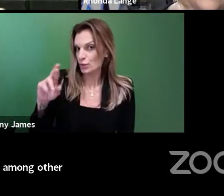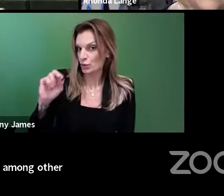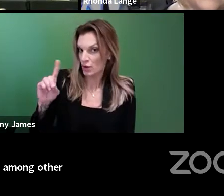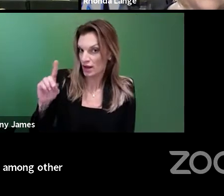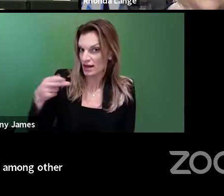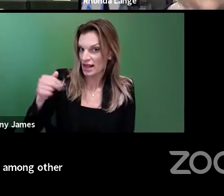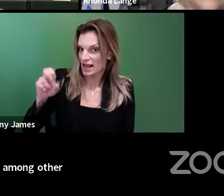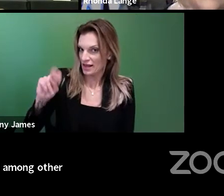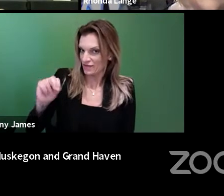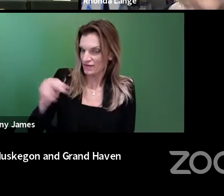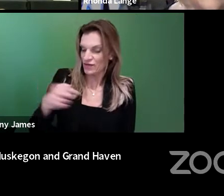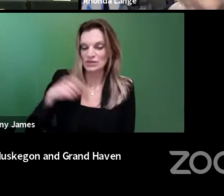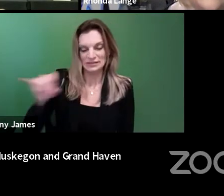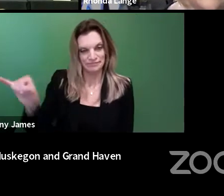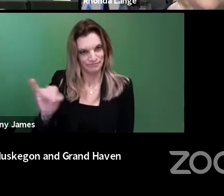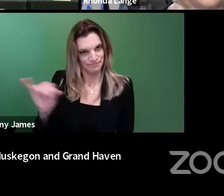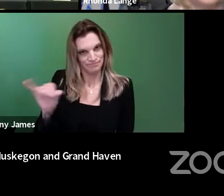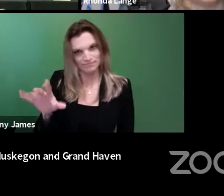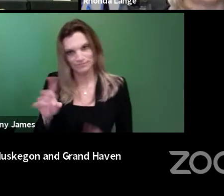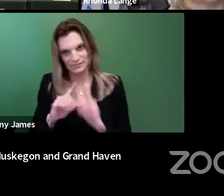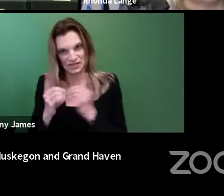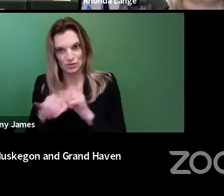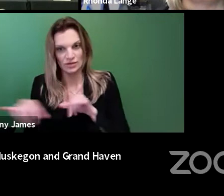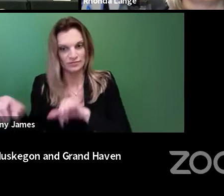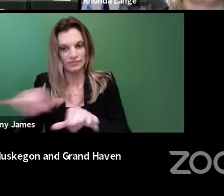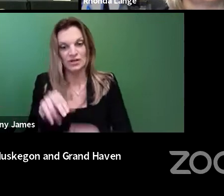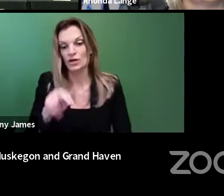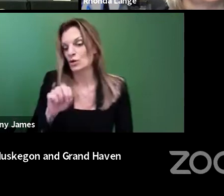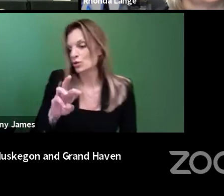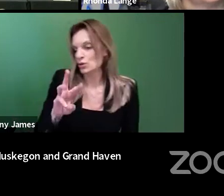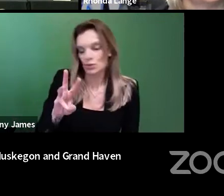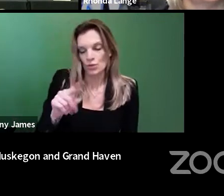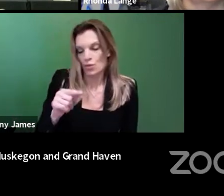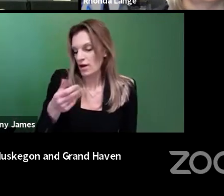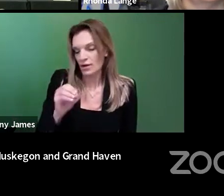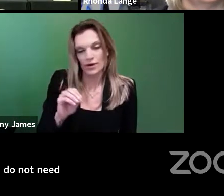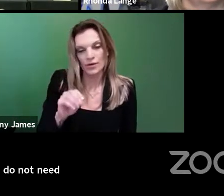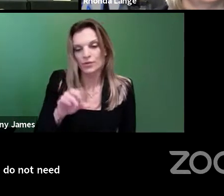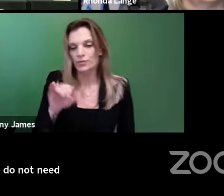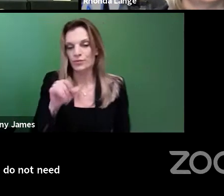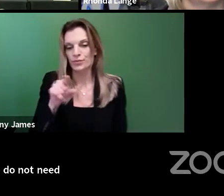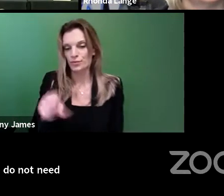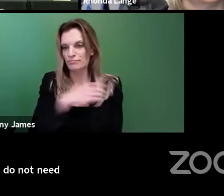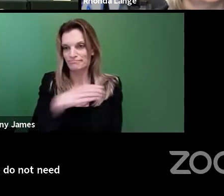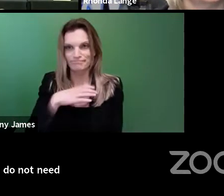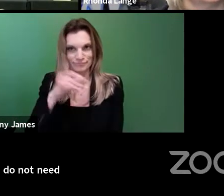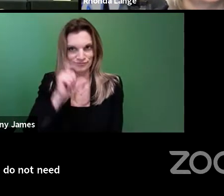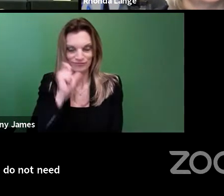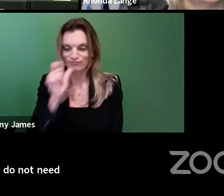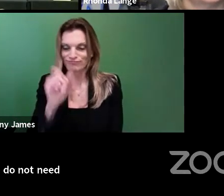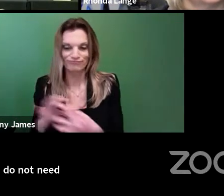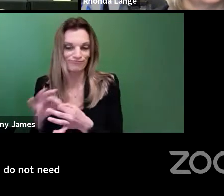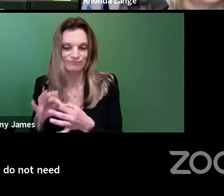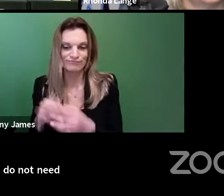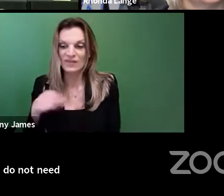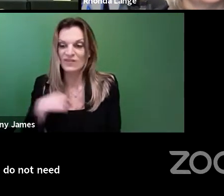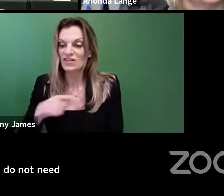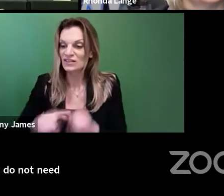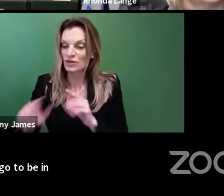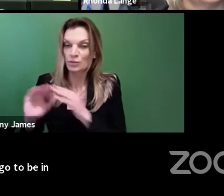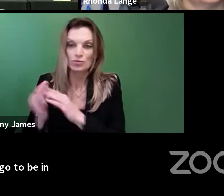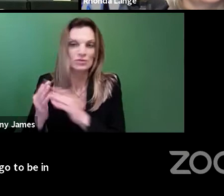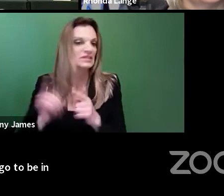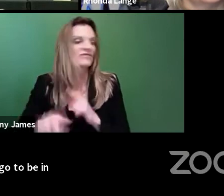similar districts. We do not need Muskegon and Newaygo to be in similar congressional districts. Those are different communities, they have different